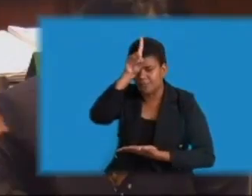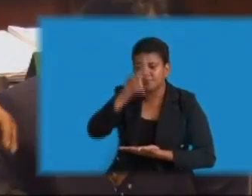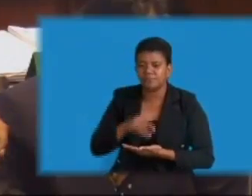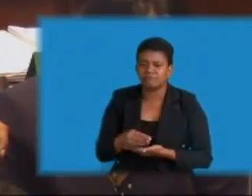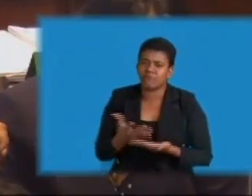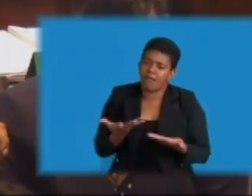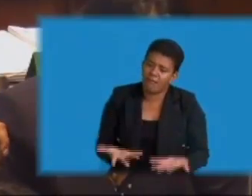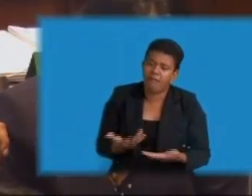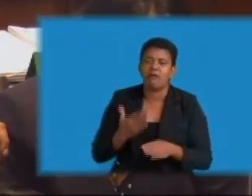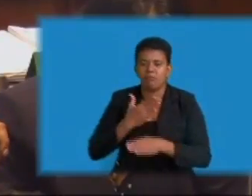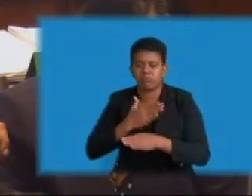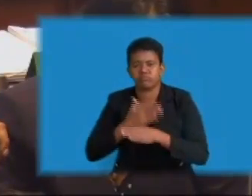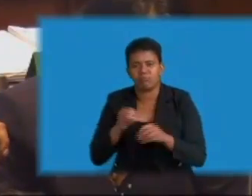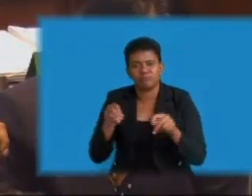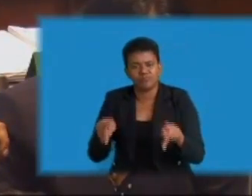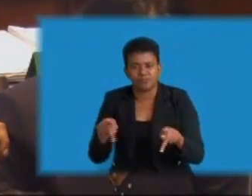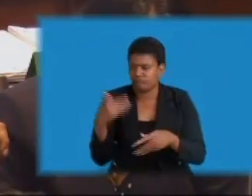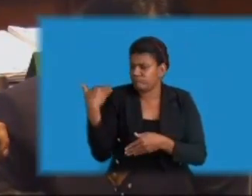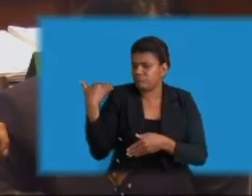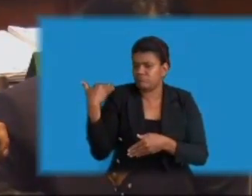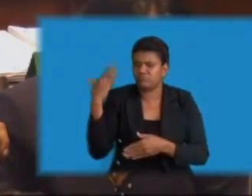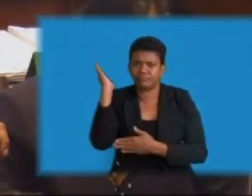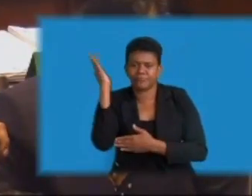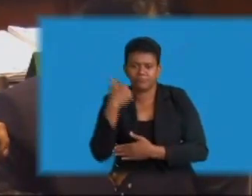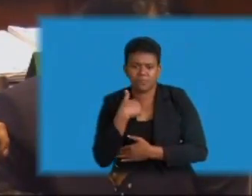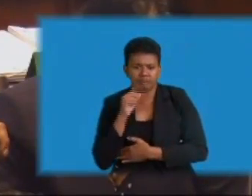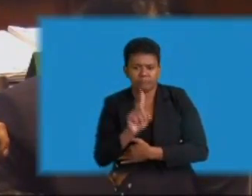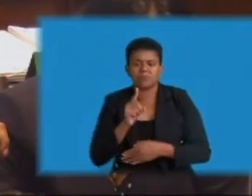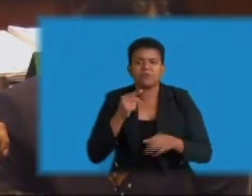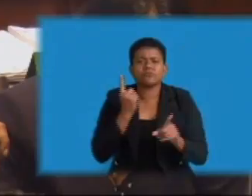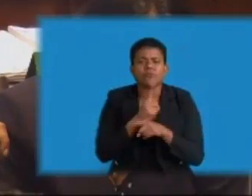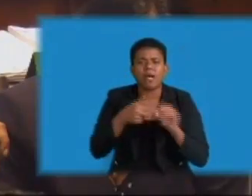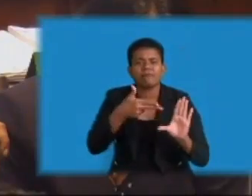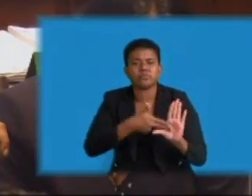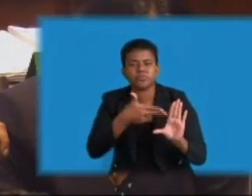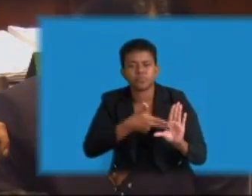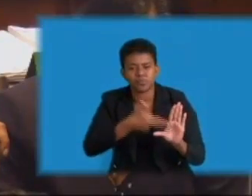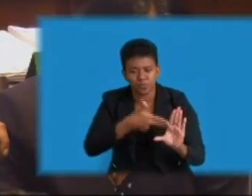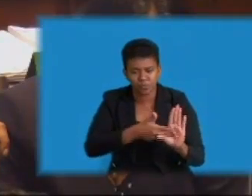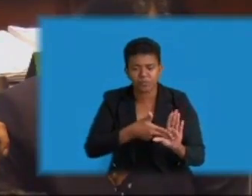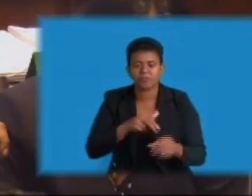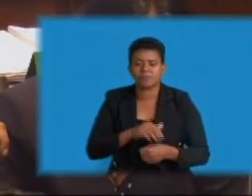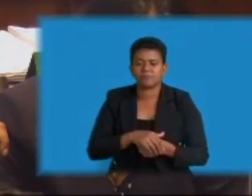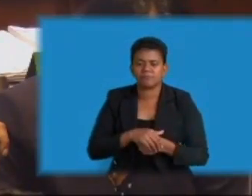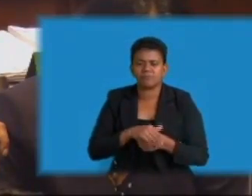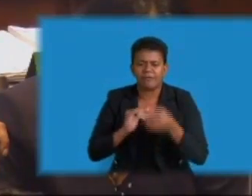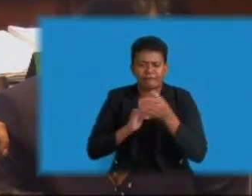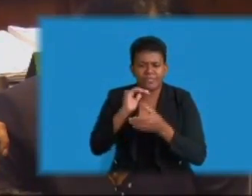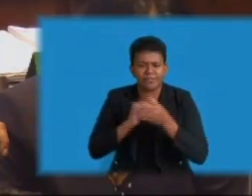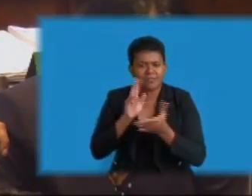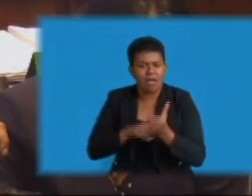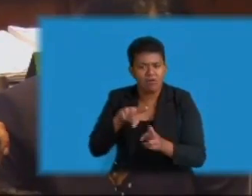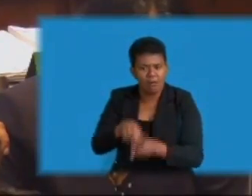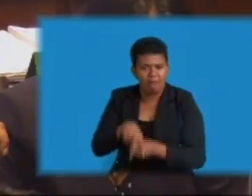had elaborated on the film production that had taken place in the Malolo Islands in Nandronga, and in particular